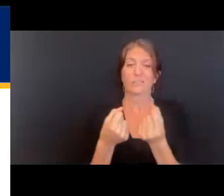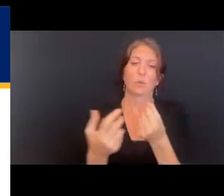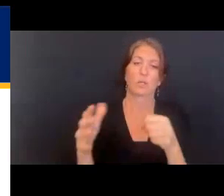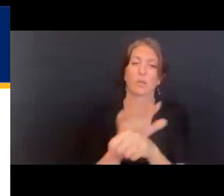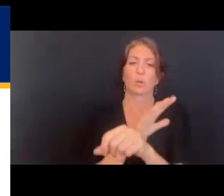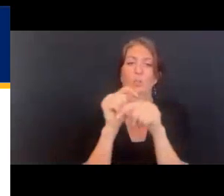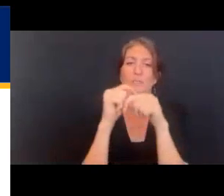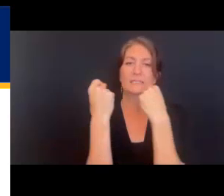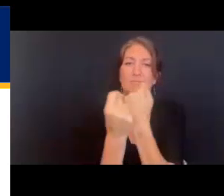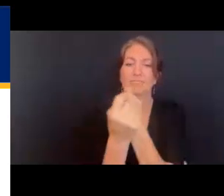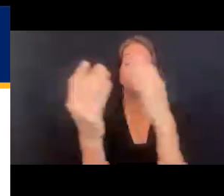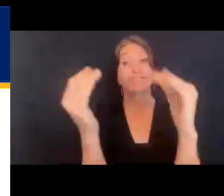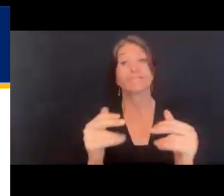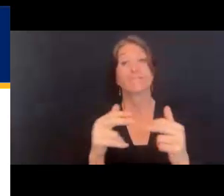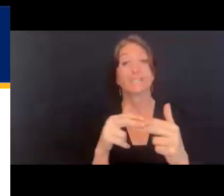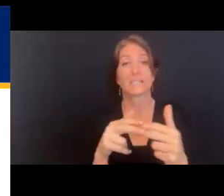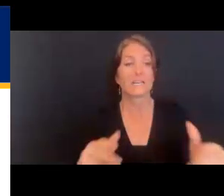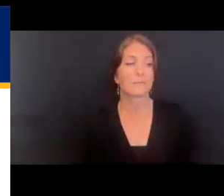slide, please.